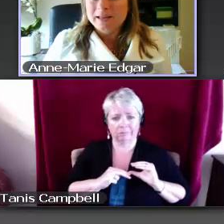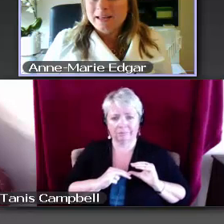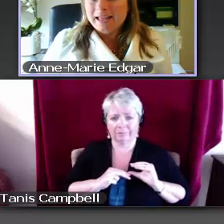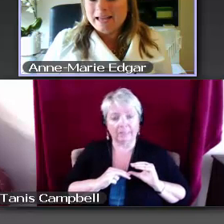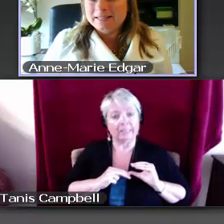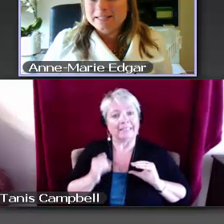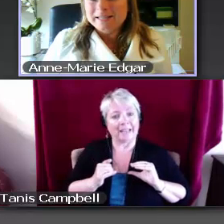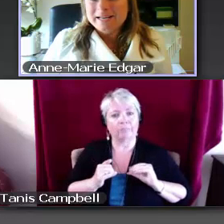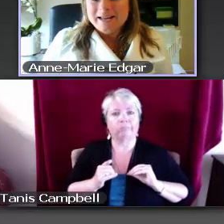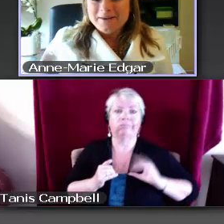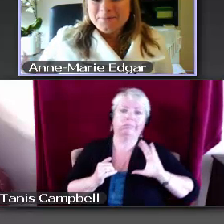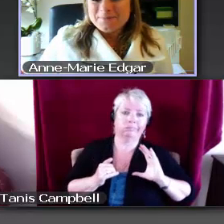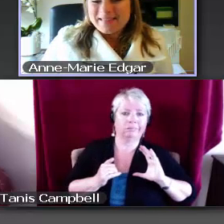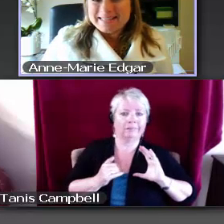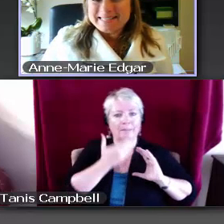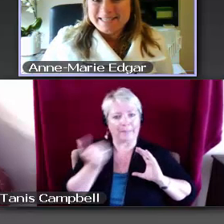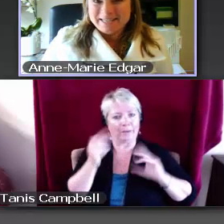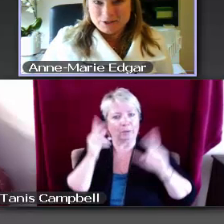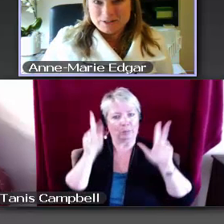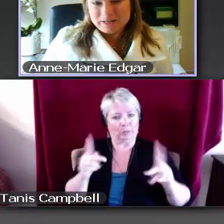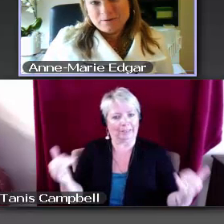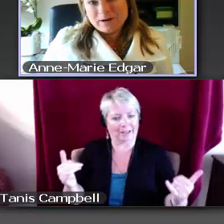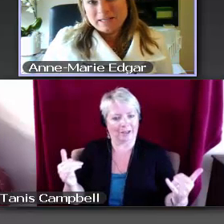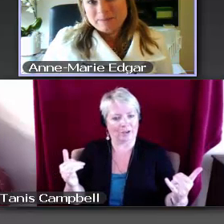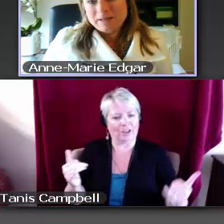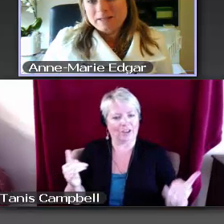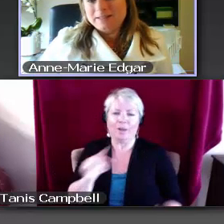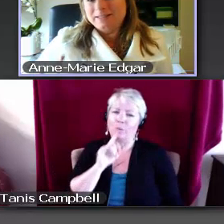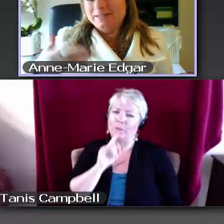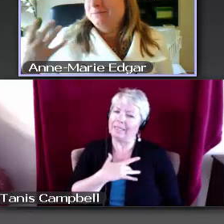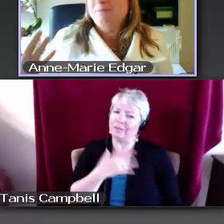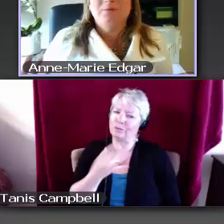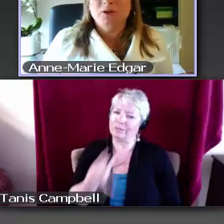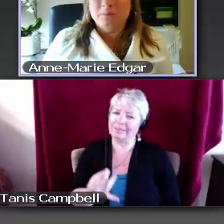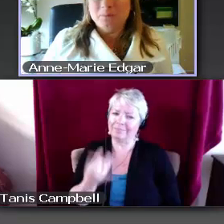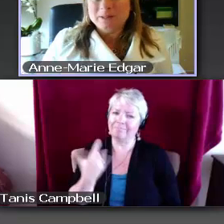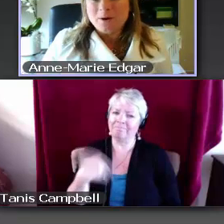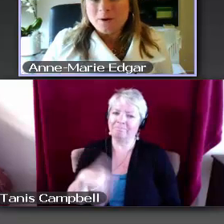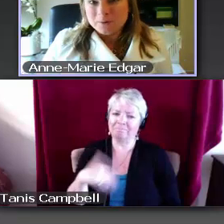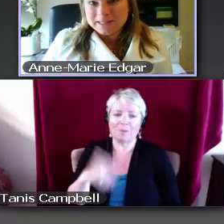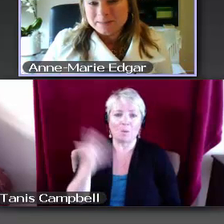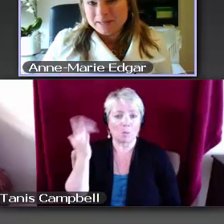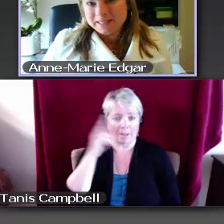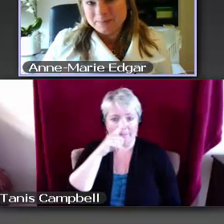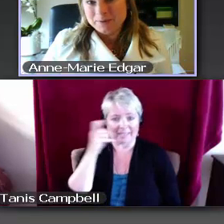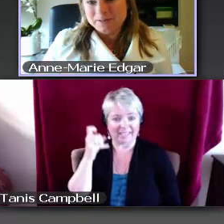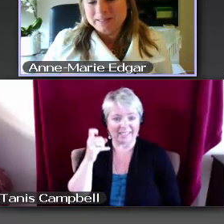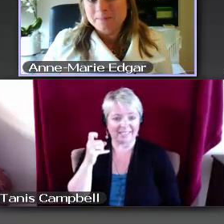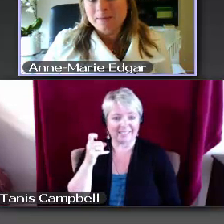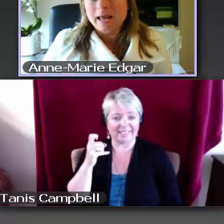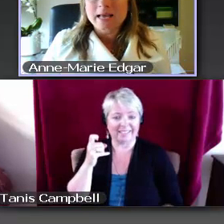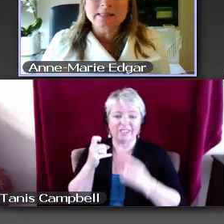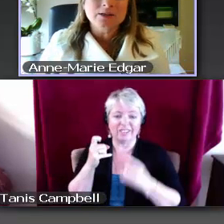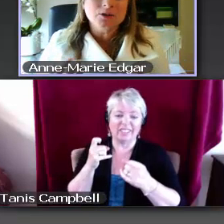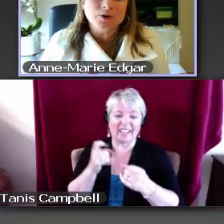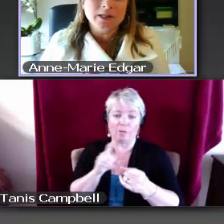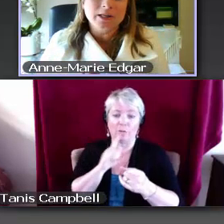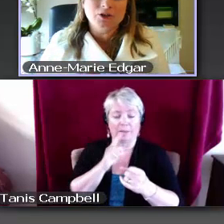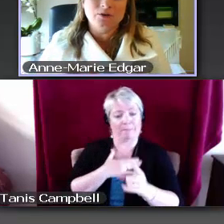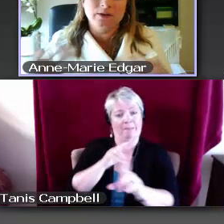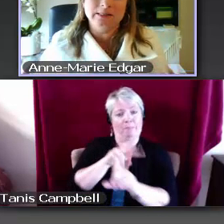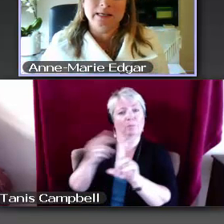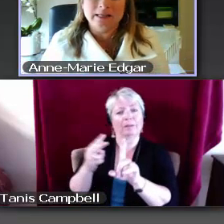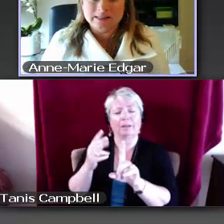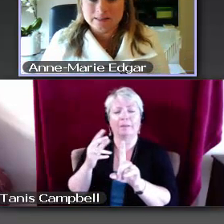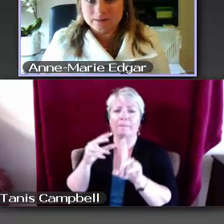now." And that's such an interesting phrase because Shirley was always an amazing person, but I guess